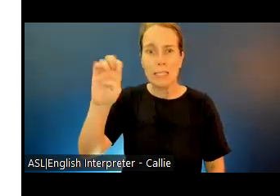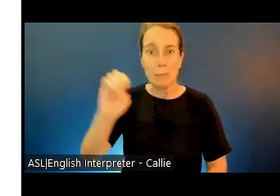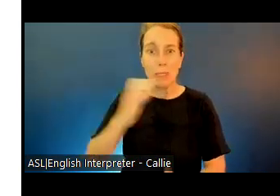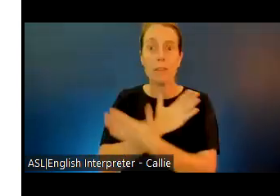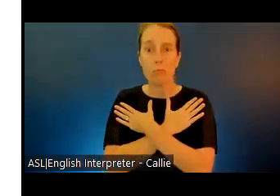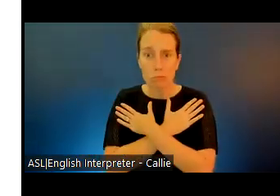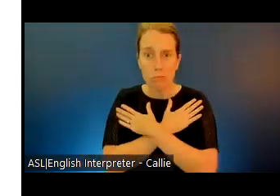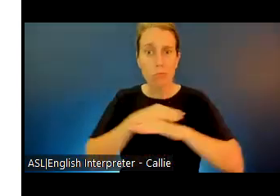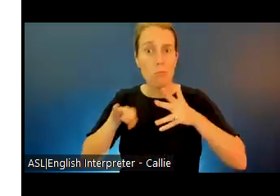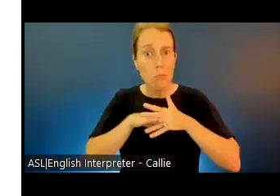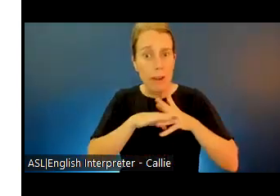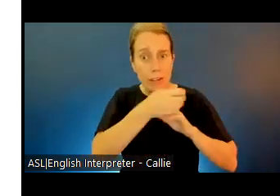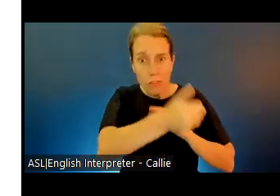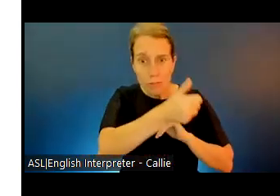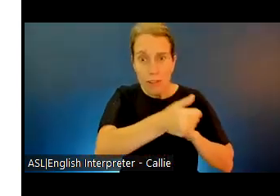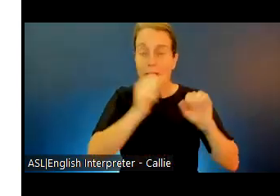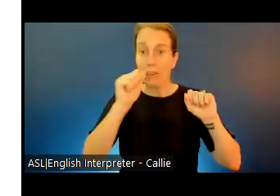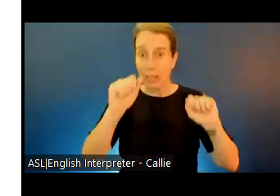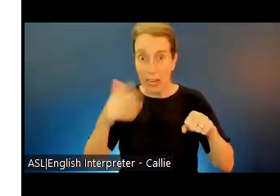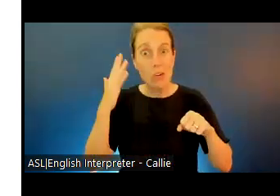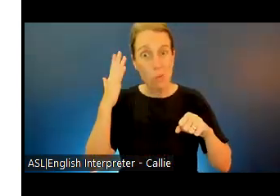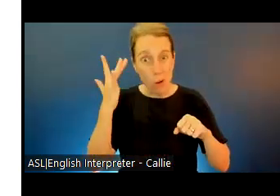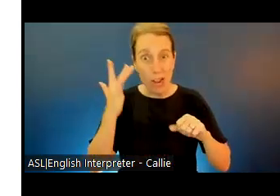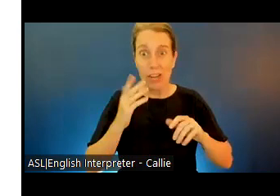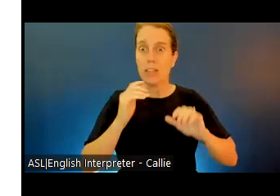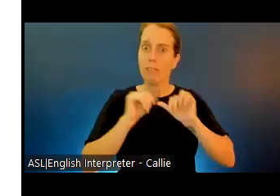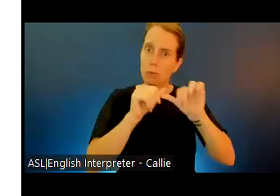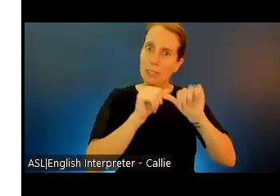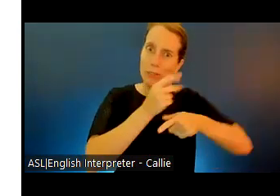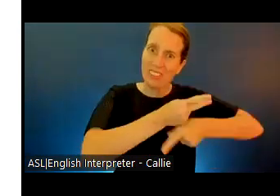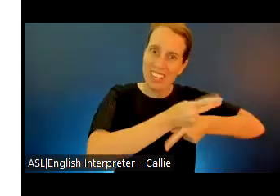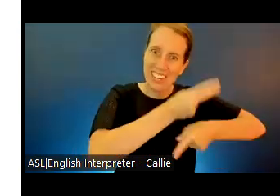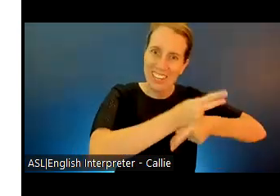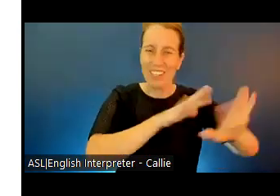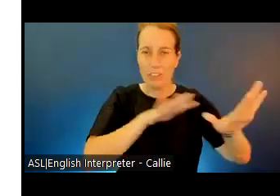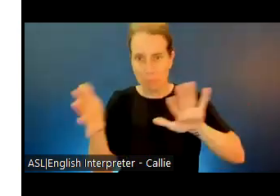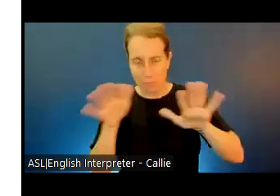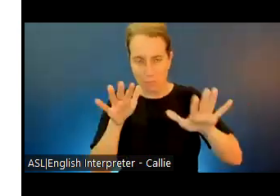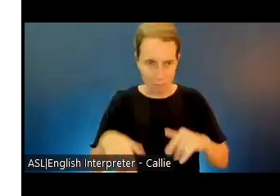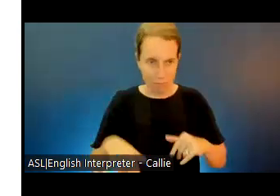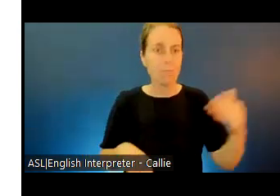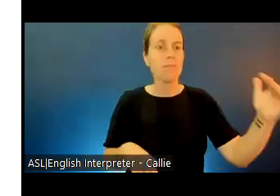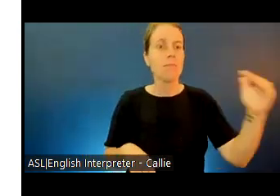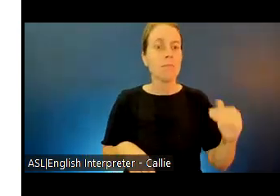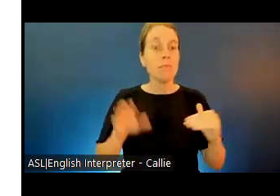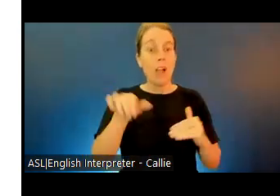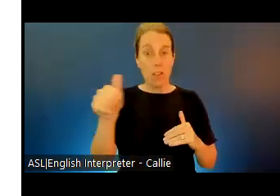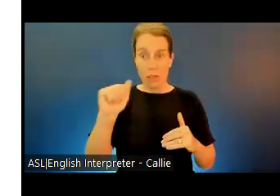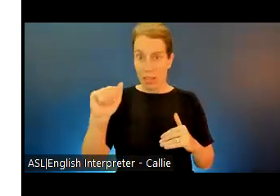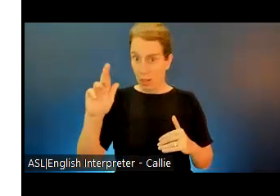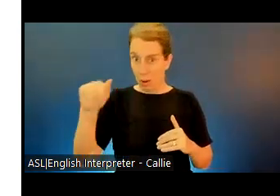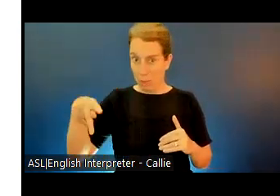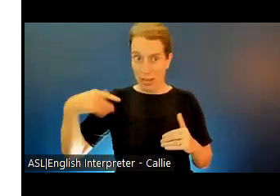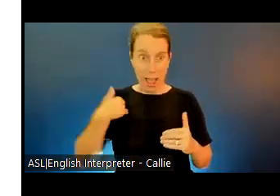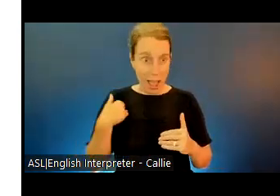worked on at AARP is South Carolina's long-term care report. And you can find, I have links to recommendations in a